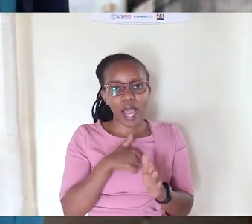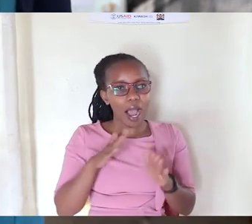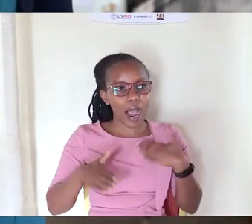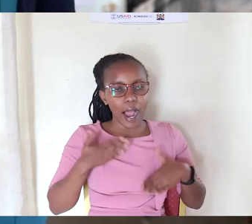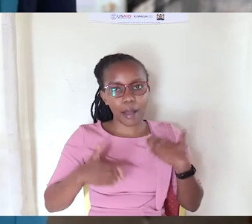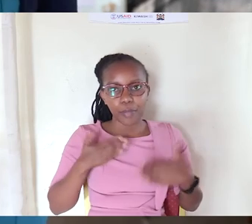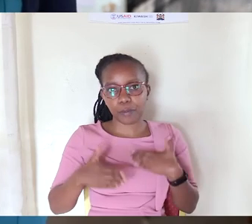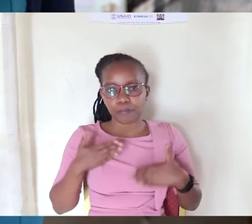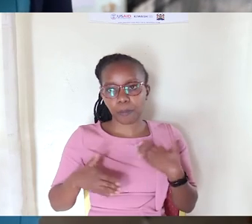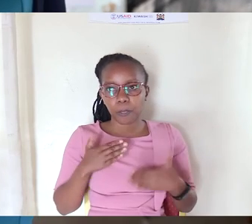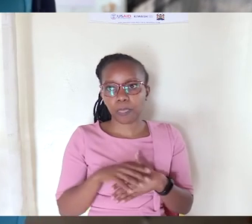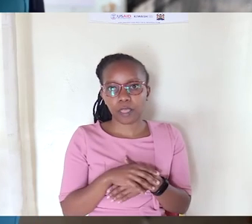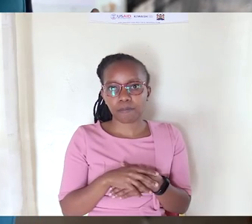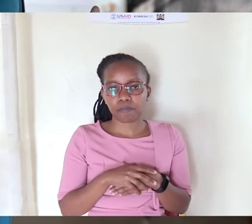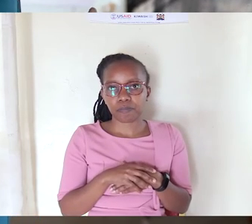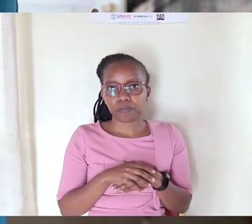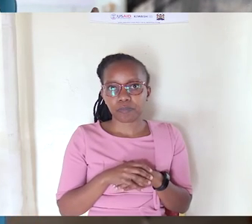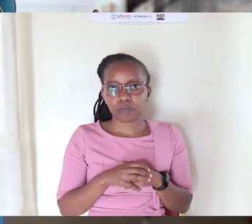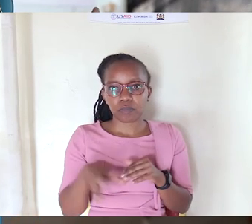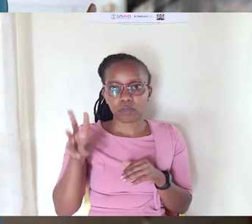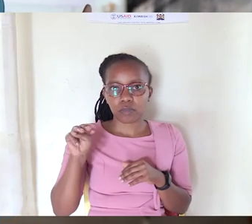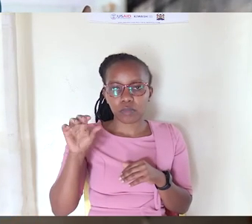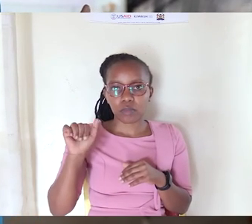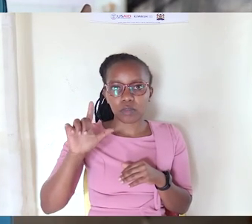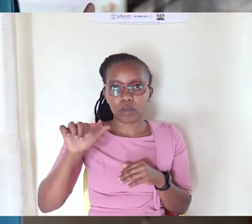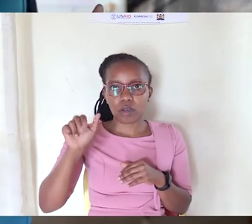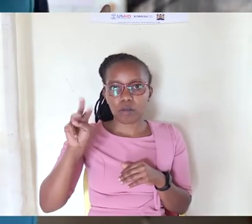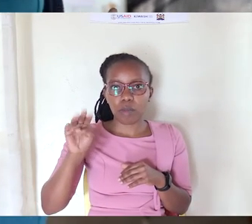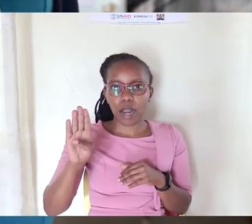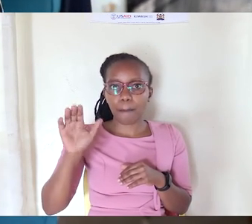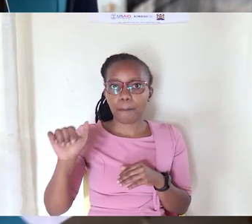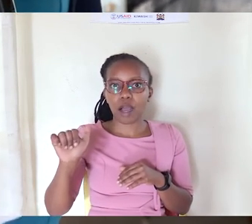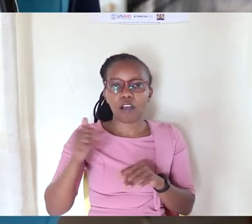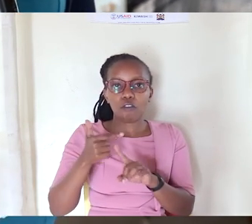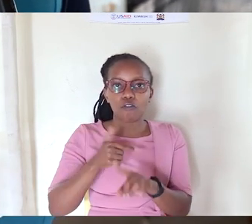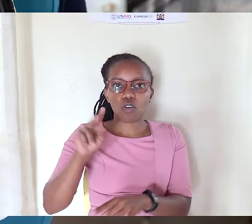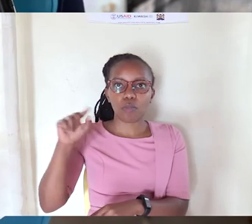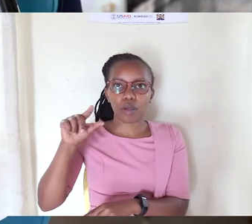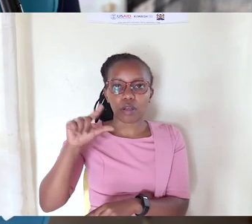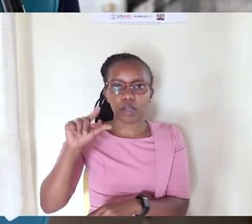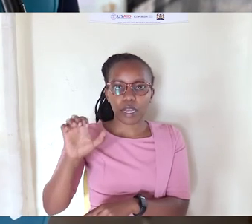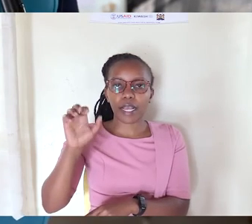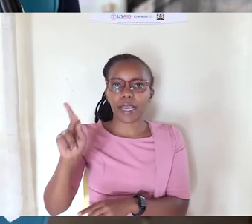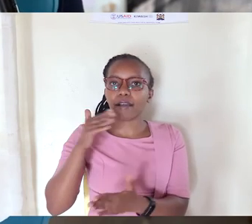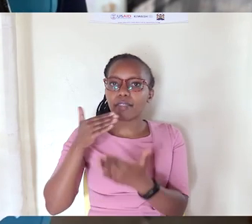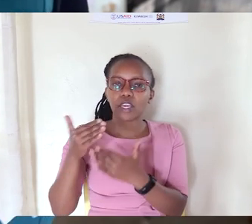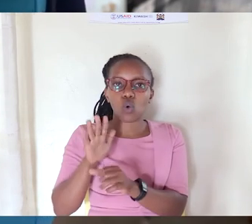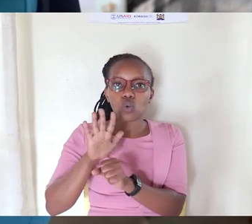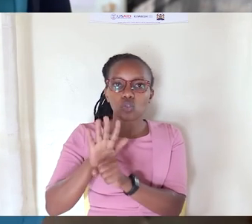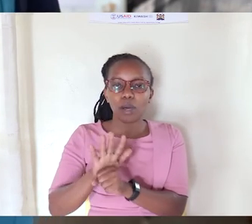make it. Madam Malamba from the GEC, thank you so much for